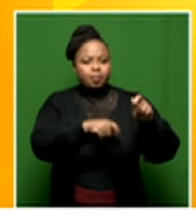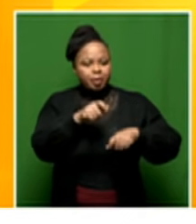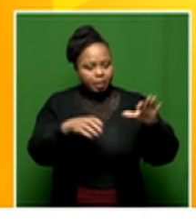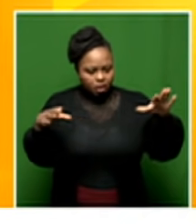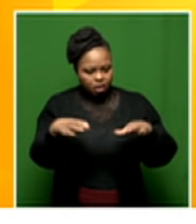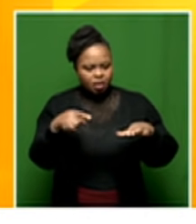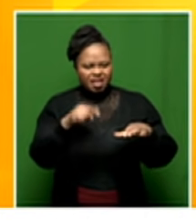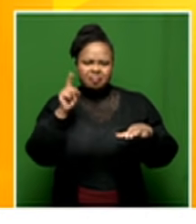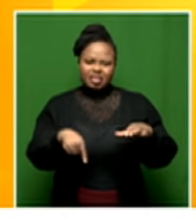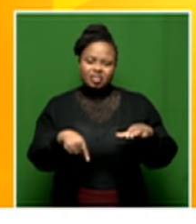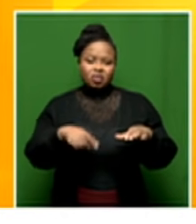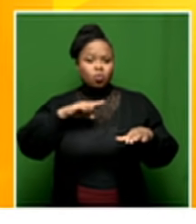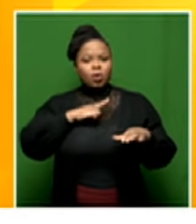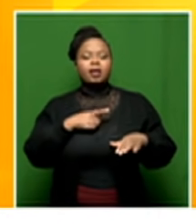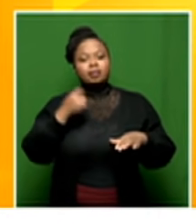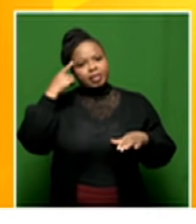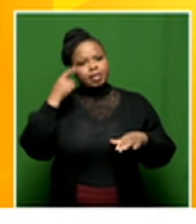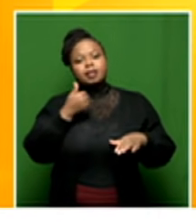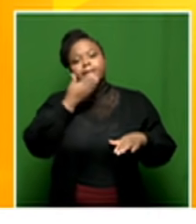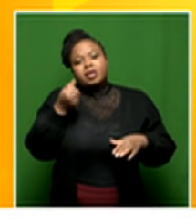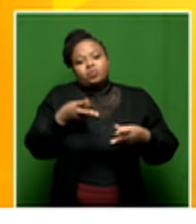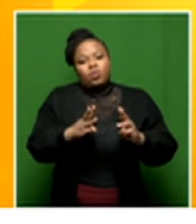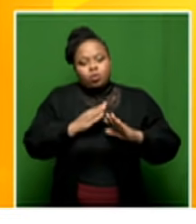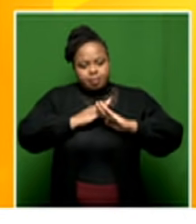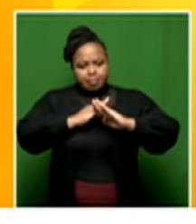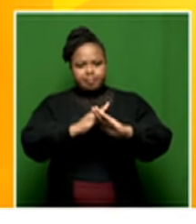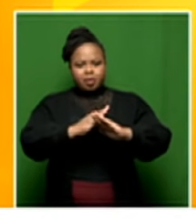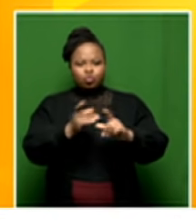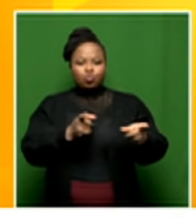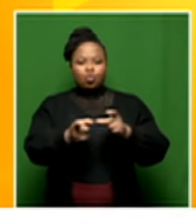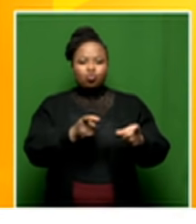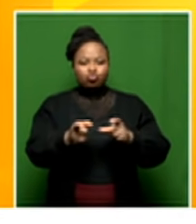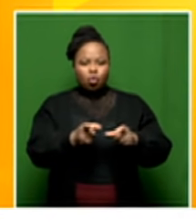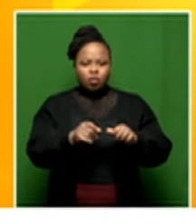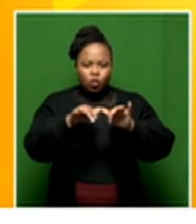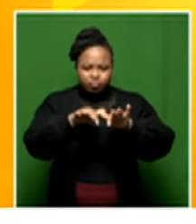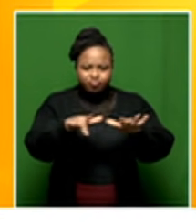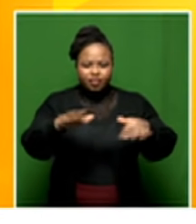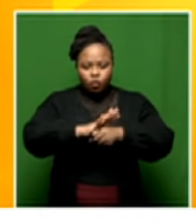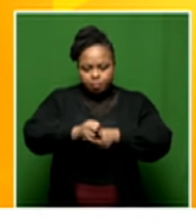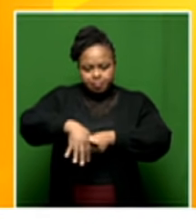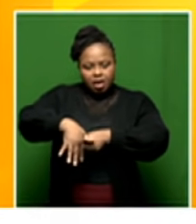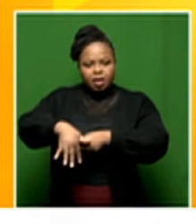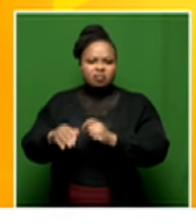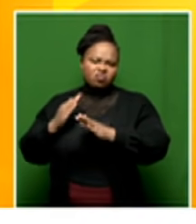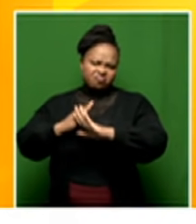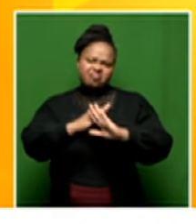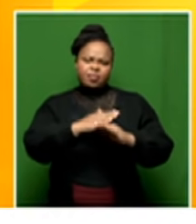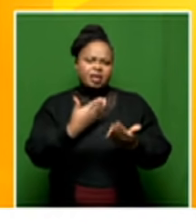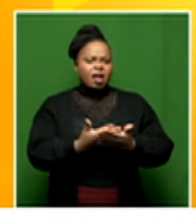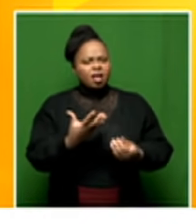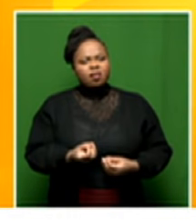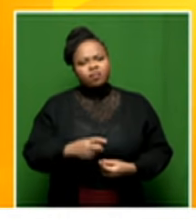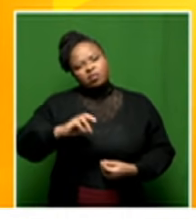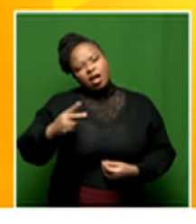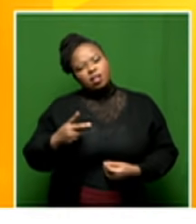really be an effective way for us to try and control those levels of those particular types of variants. But we have a way to go